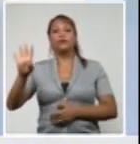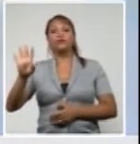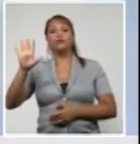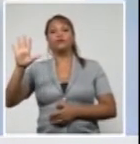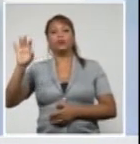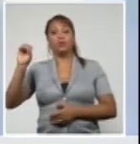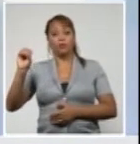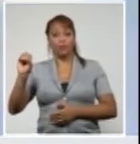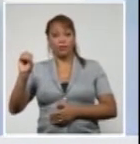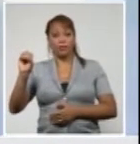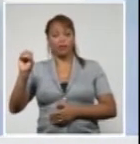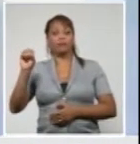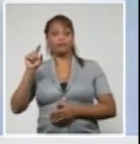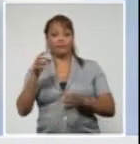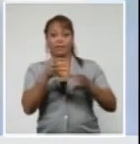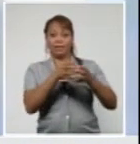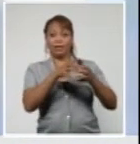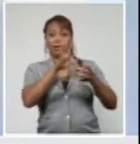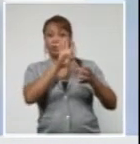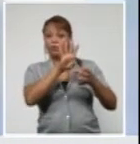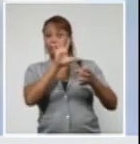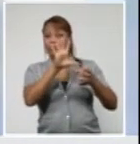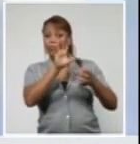99.6%, are clinically stable.